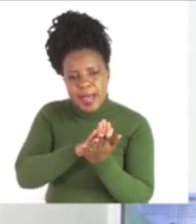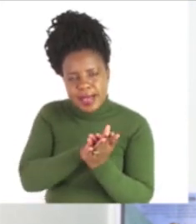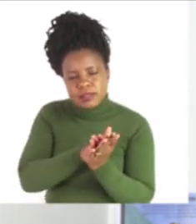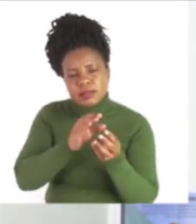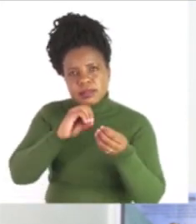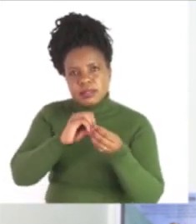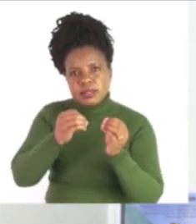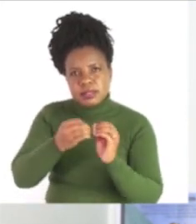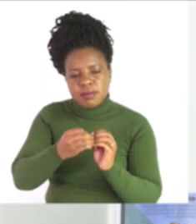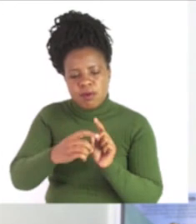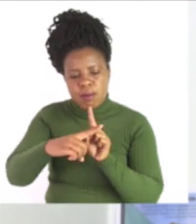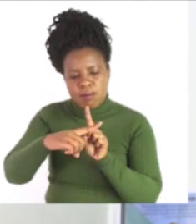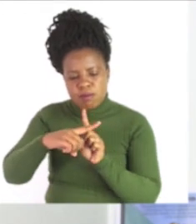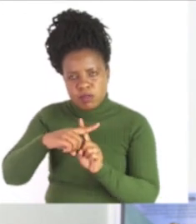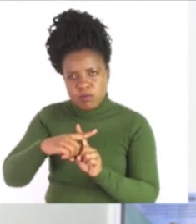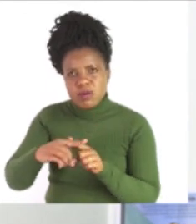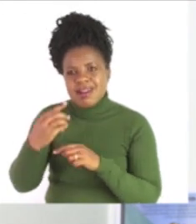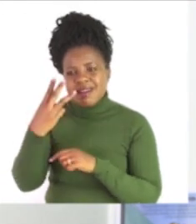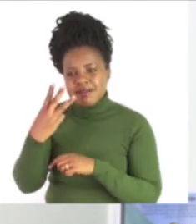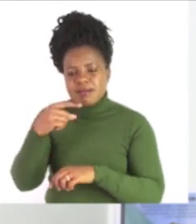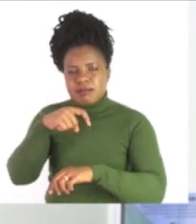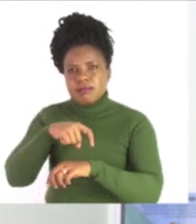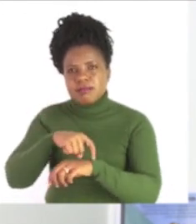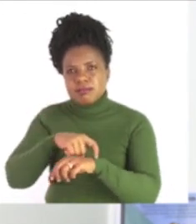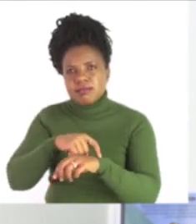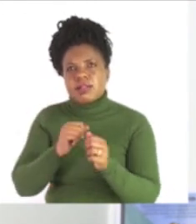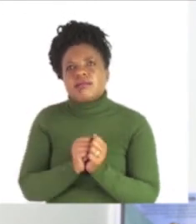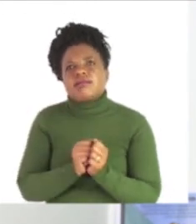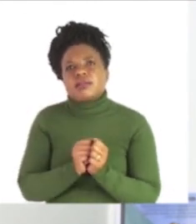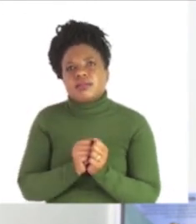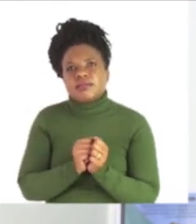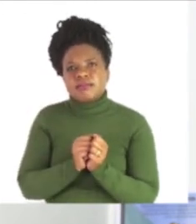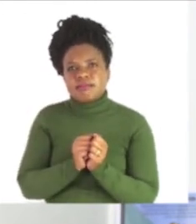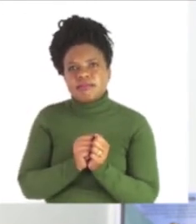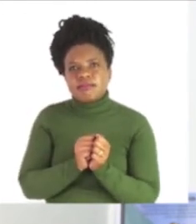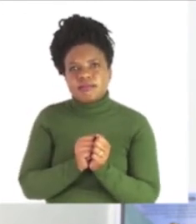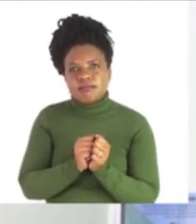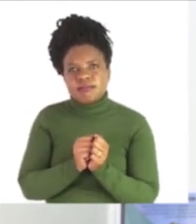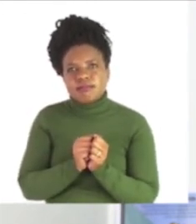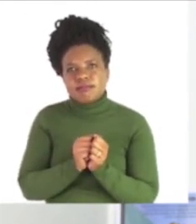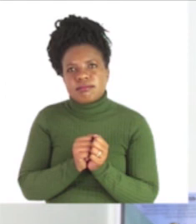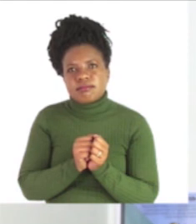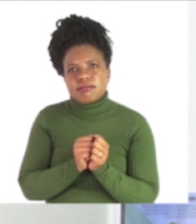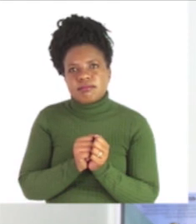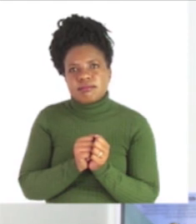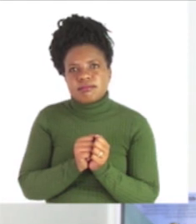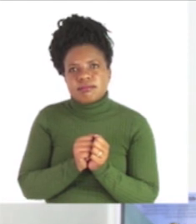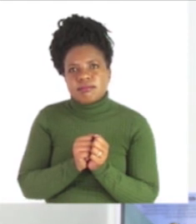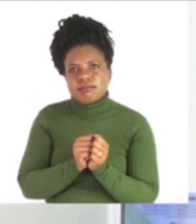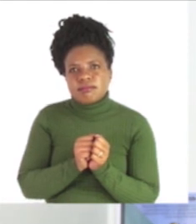multiplying, must appear 3 times. So we have 1 here, we have 2, and we have 3